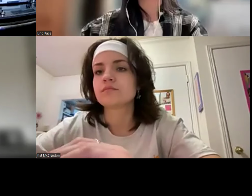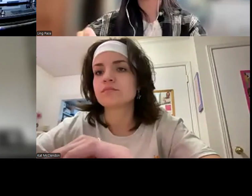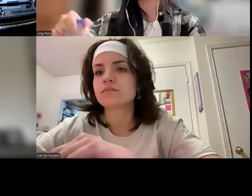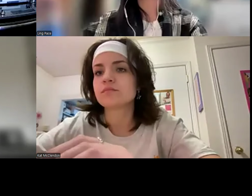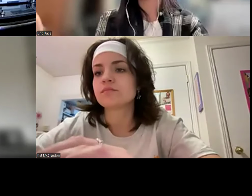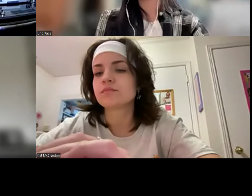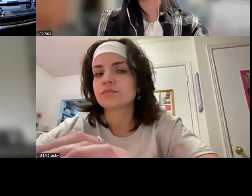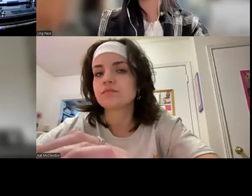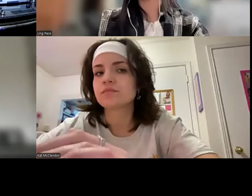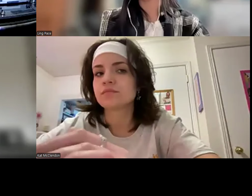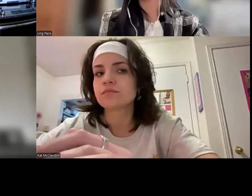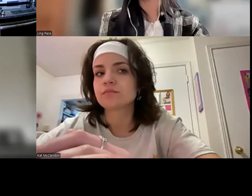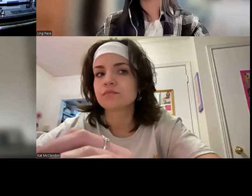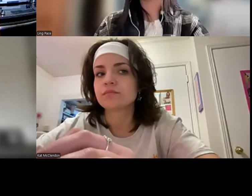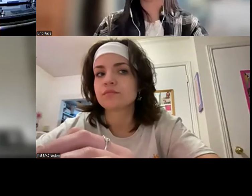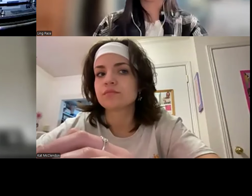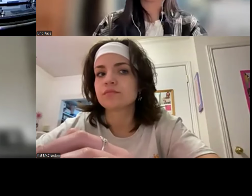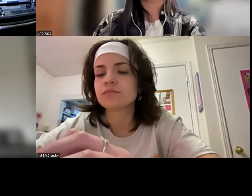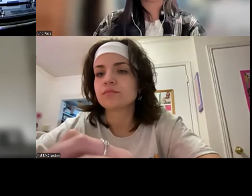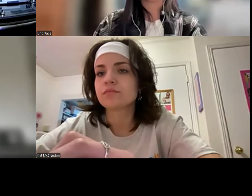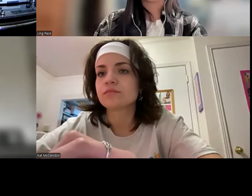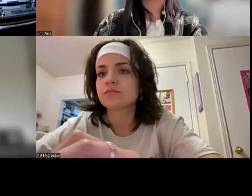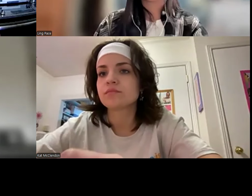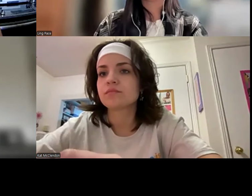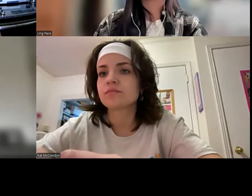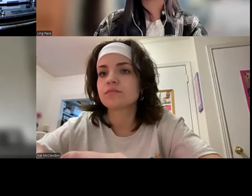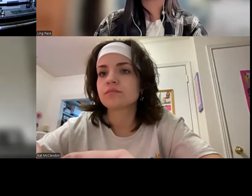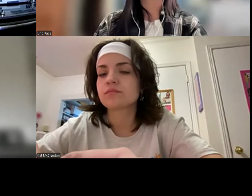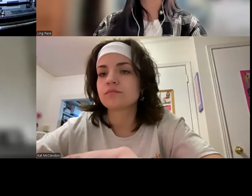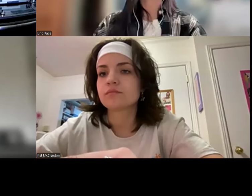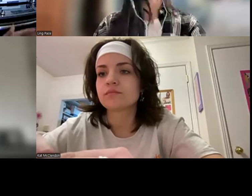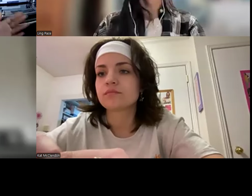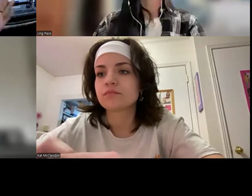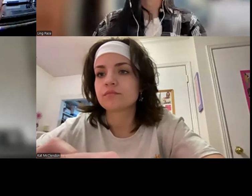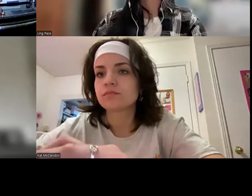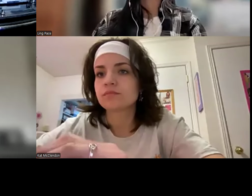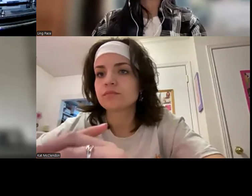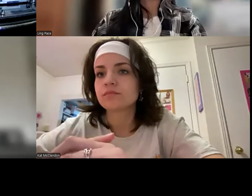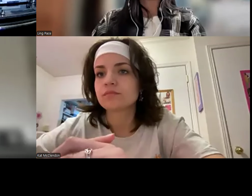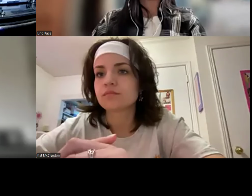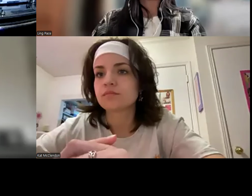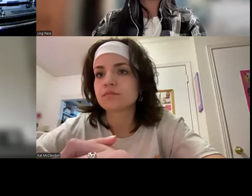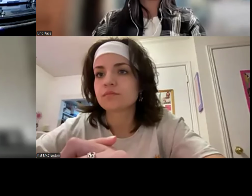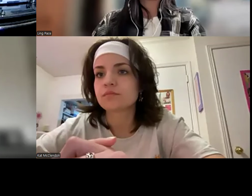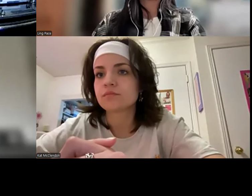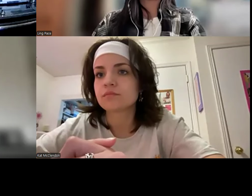we as individuals face with even seeking help and resources. How about you?